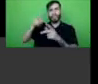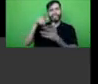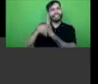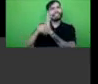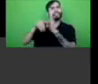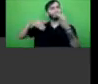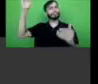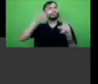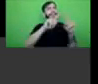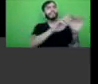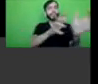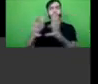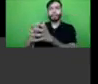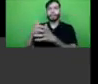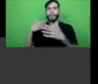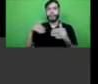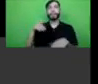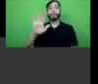are disabled.